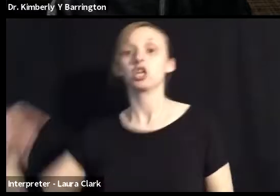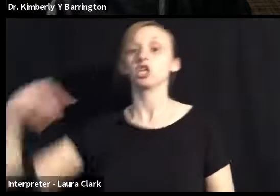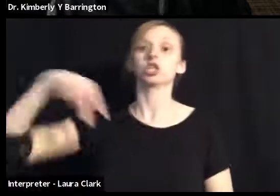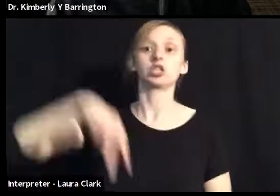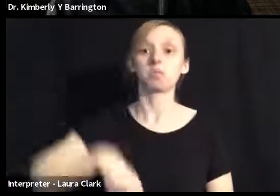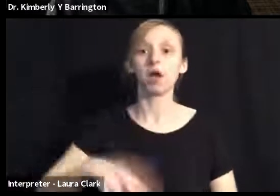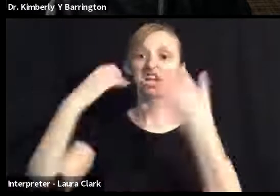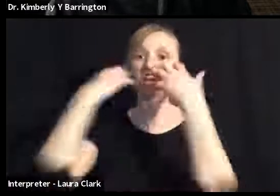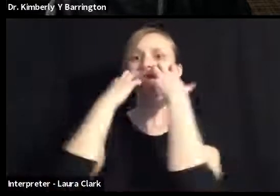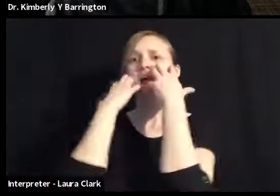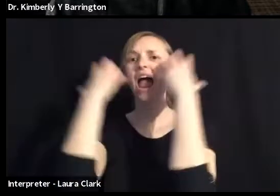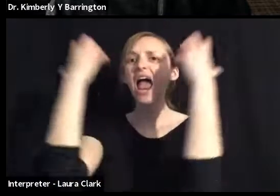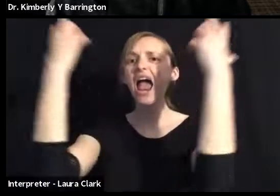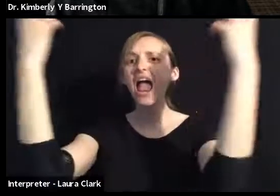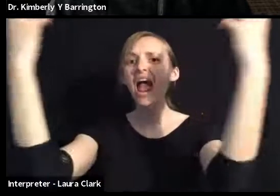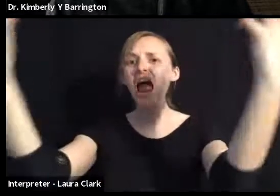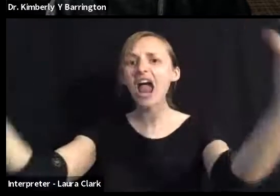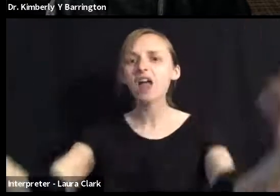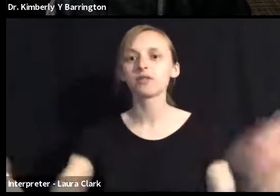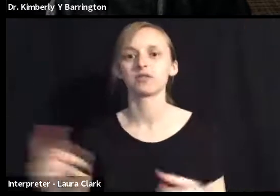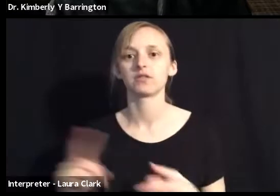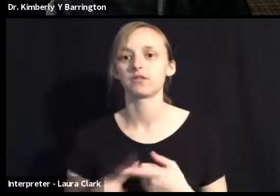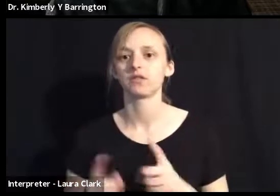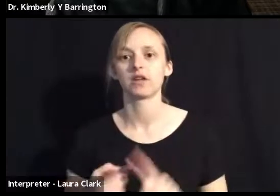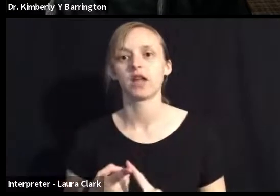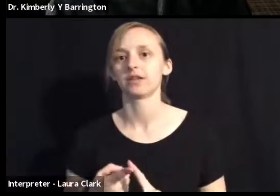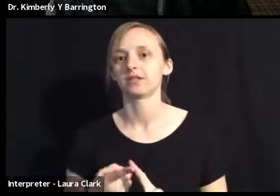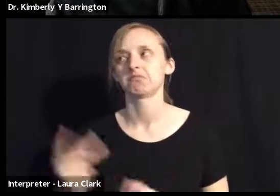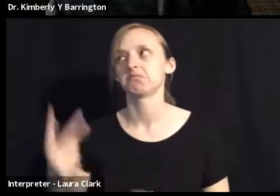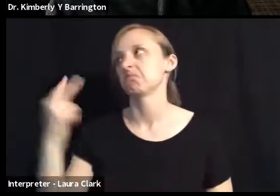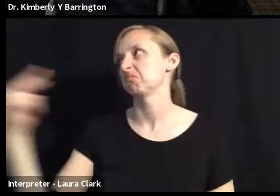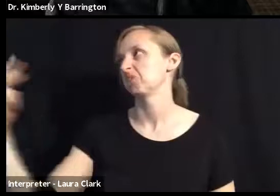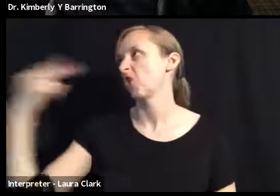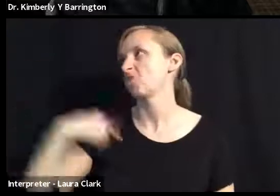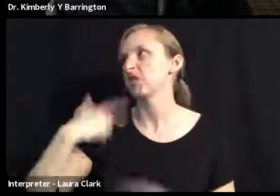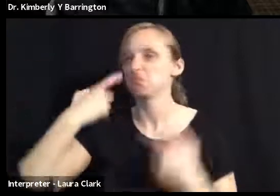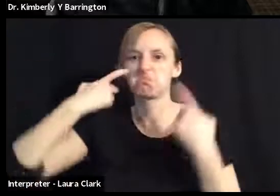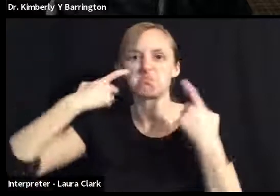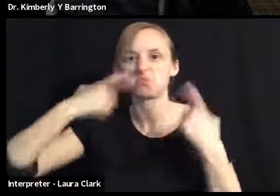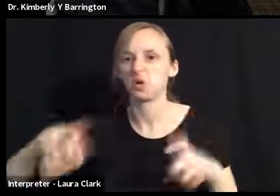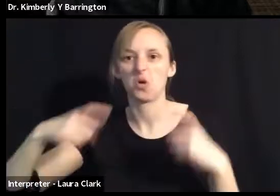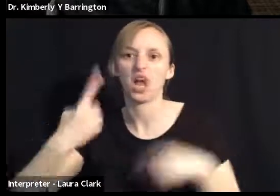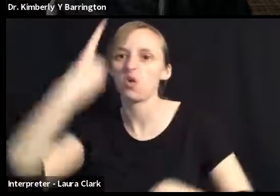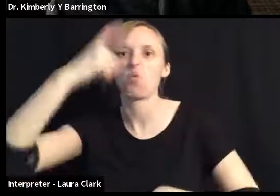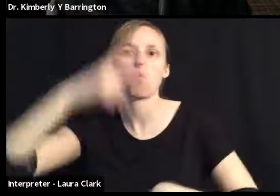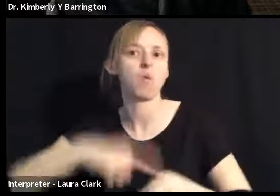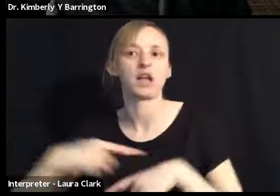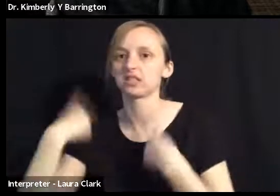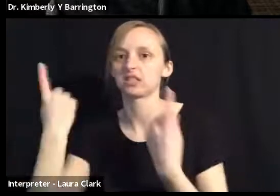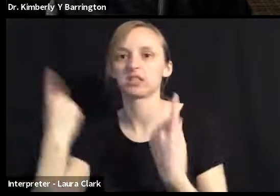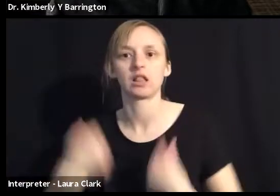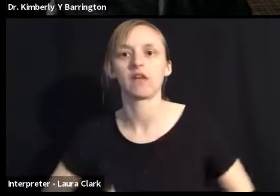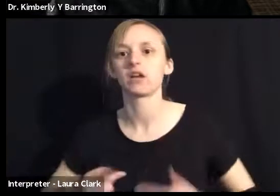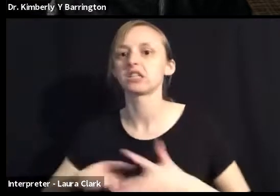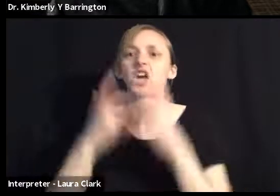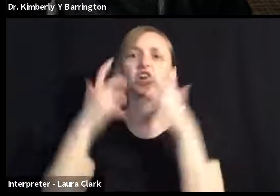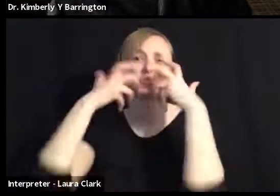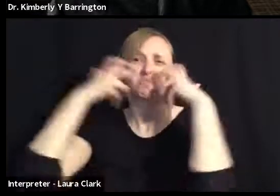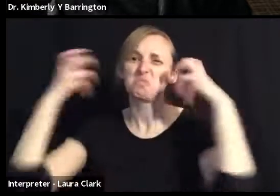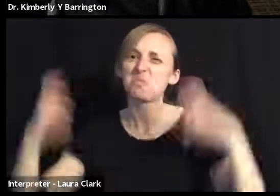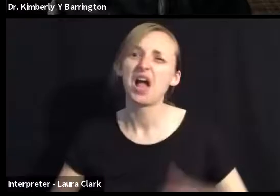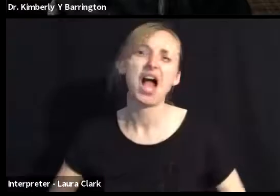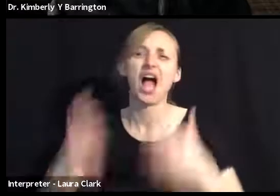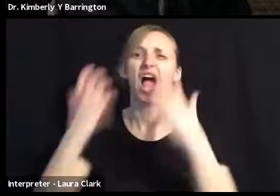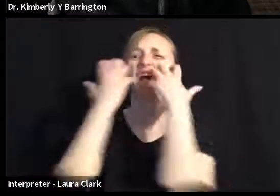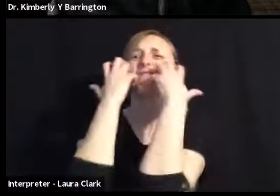And she only seen me cry like one time in life. And I literally started screaming, crying.